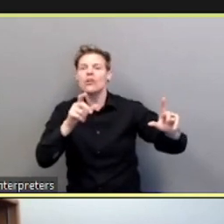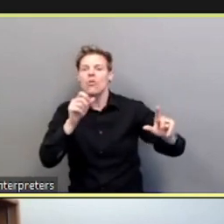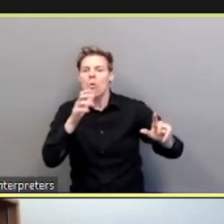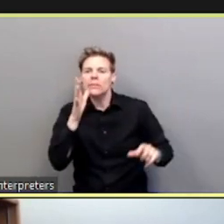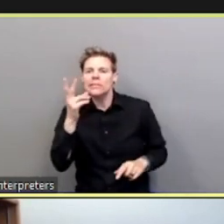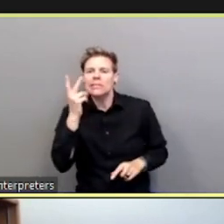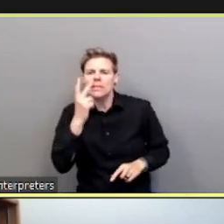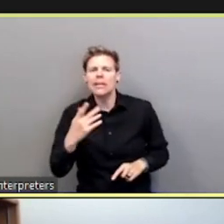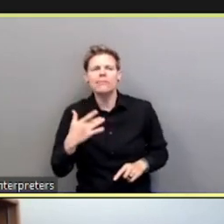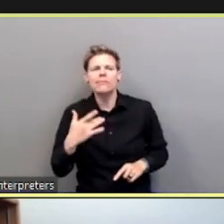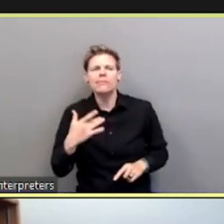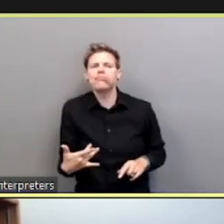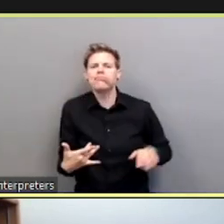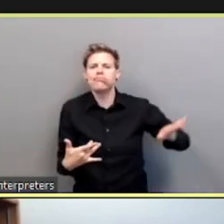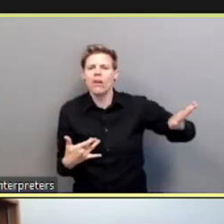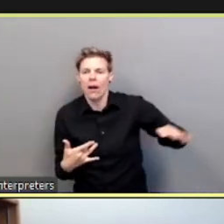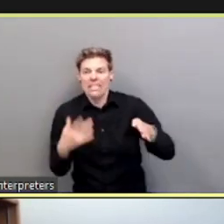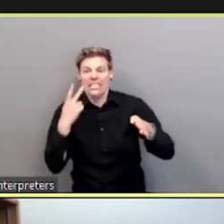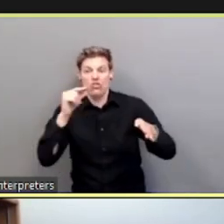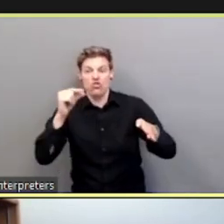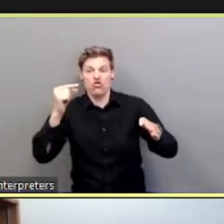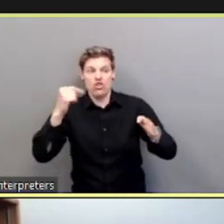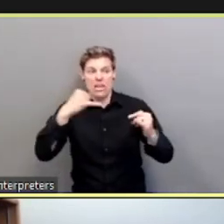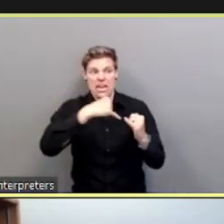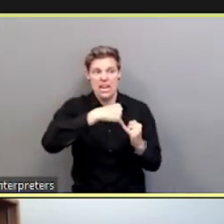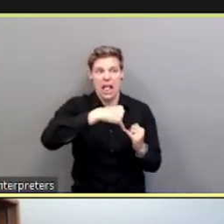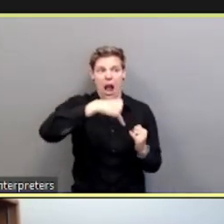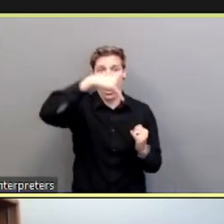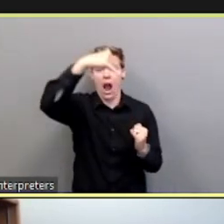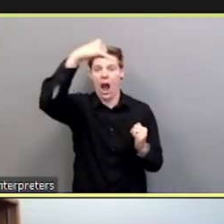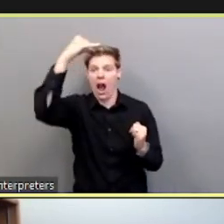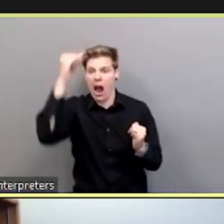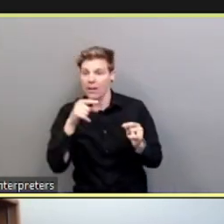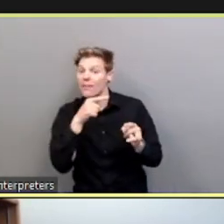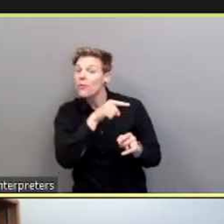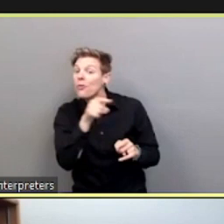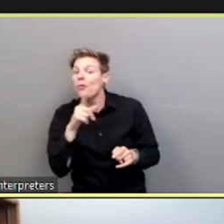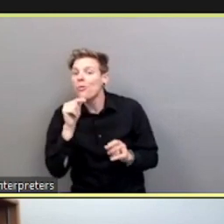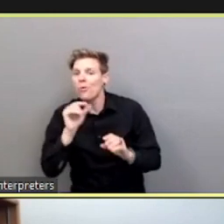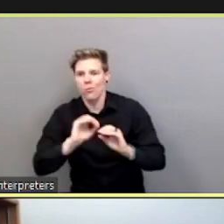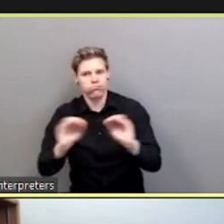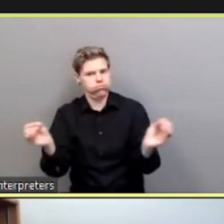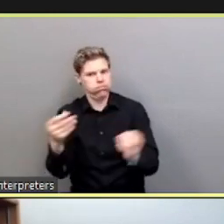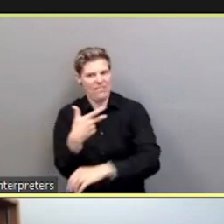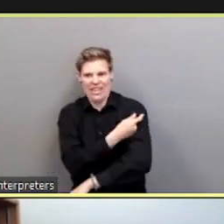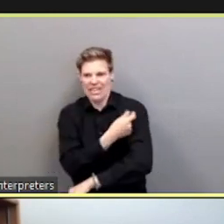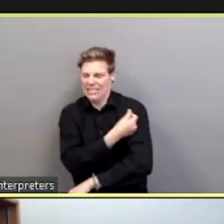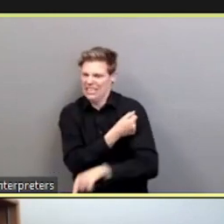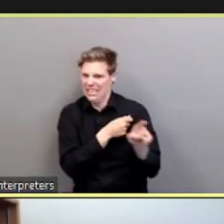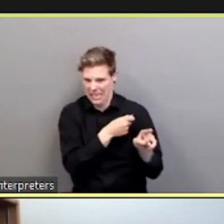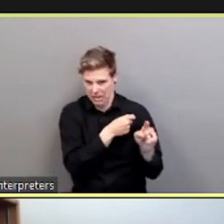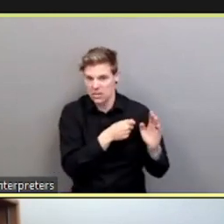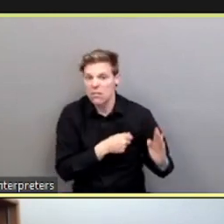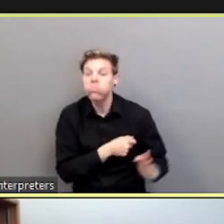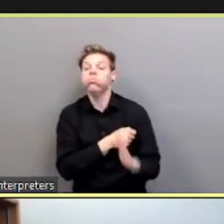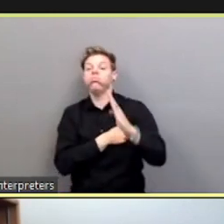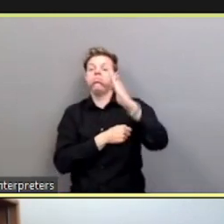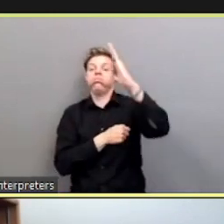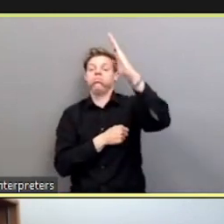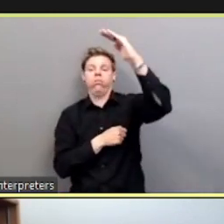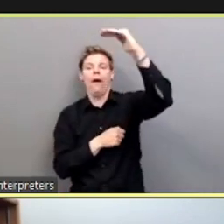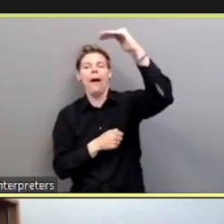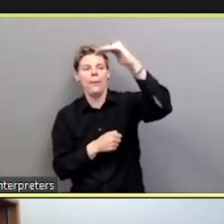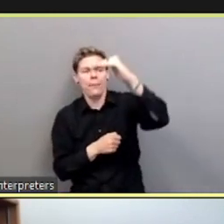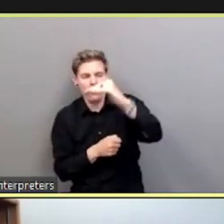representing unvaccinated individuals, the yellow representing vaccinated individuals. We're going to ignore the